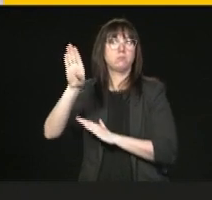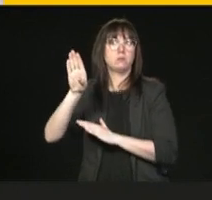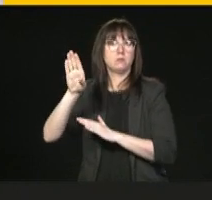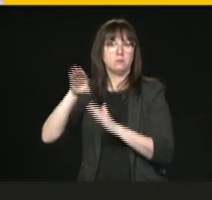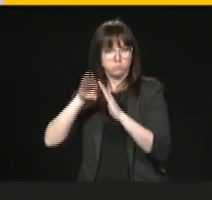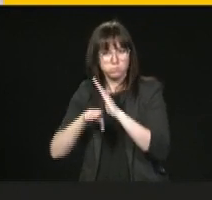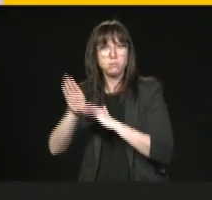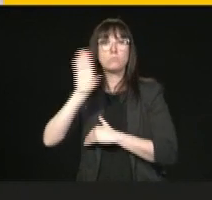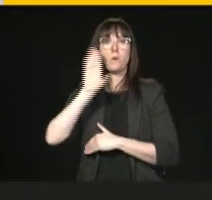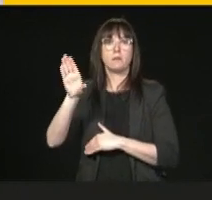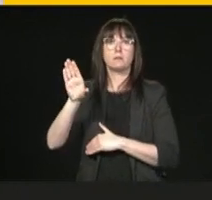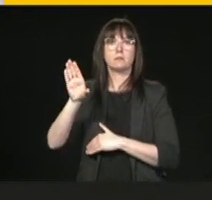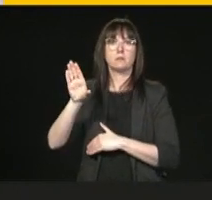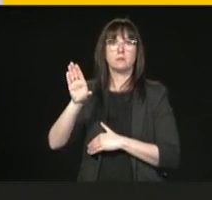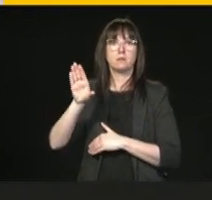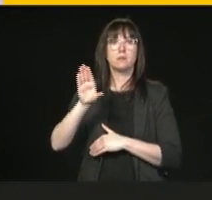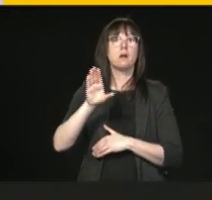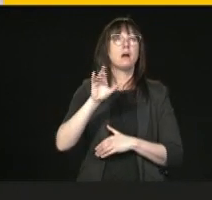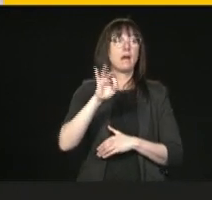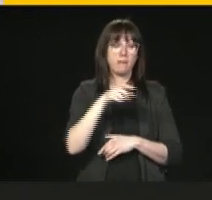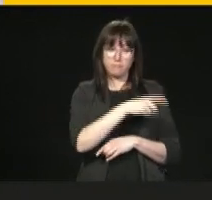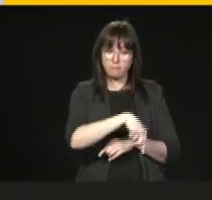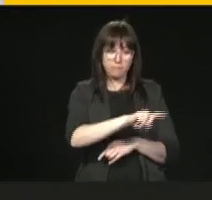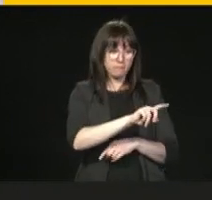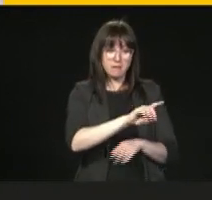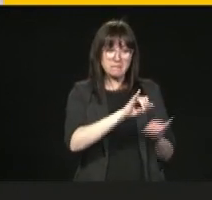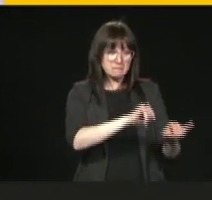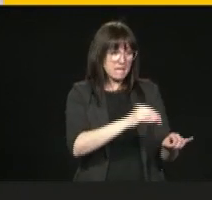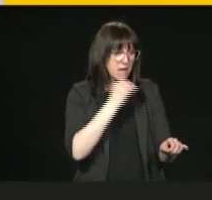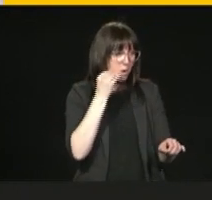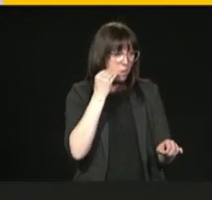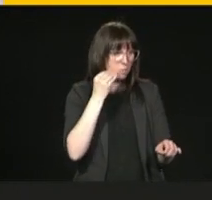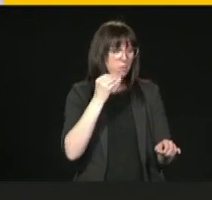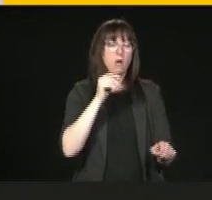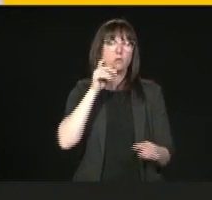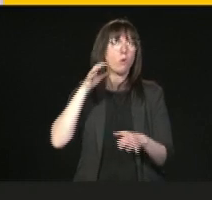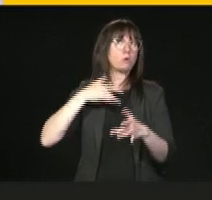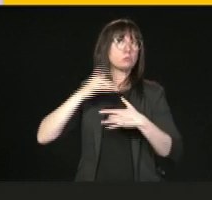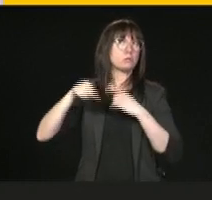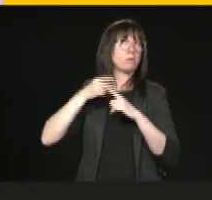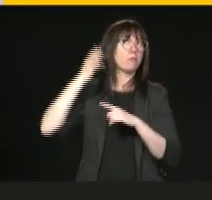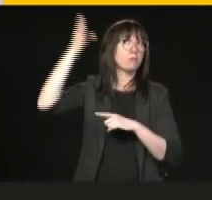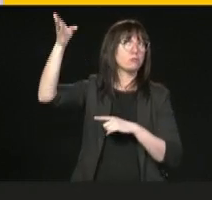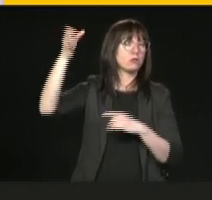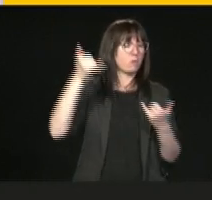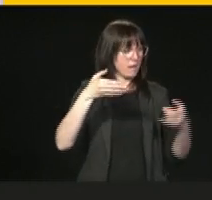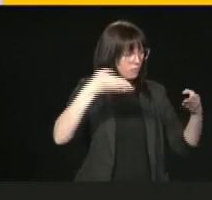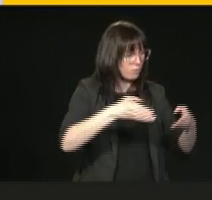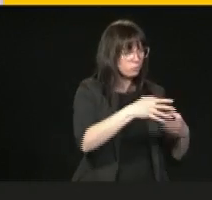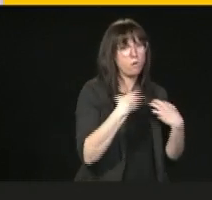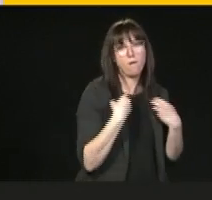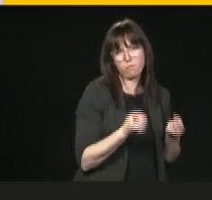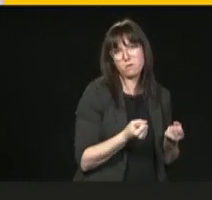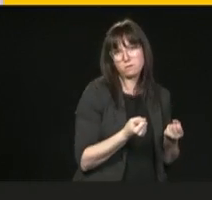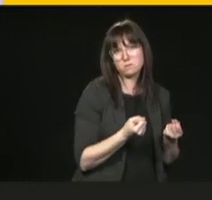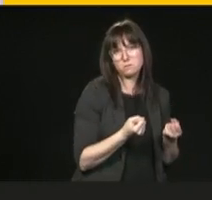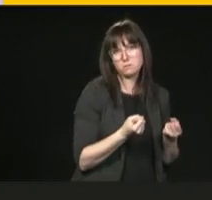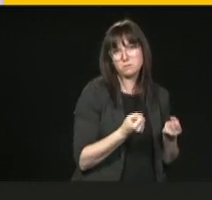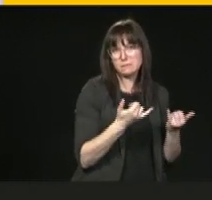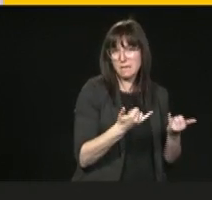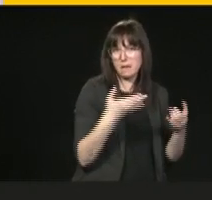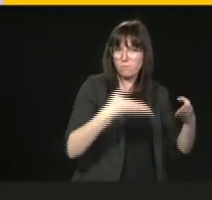sure that people can do the things they can without worrying about the future — there's plenty to worry about right now, about